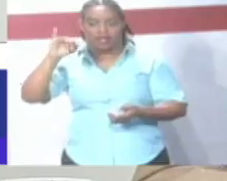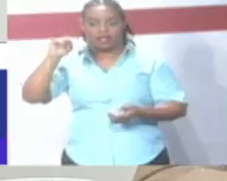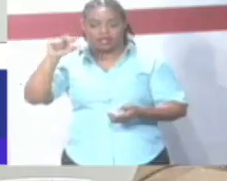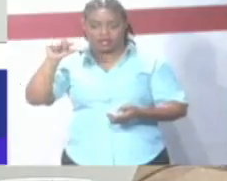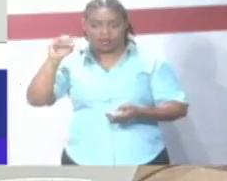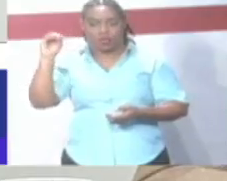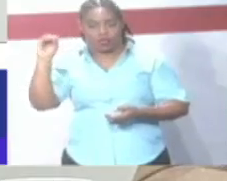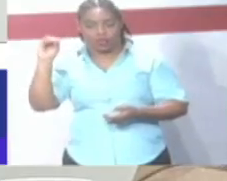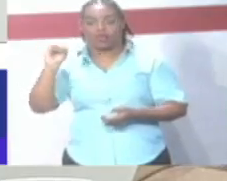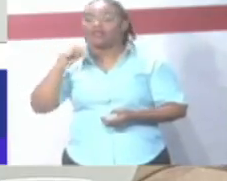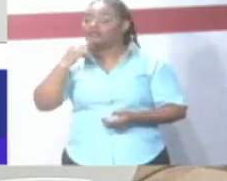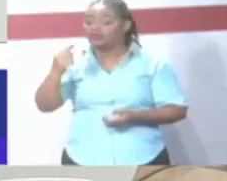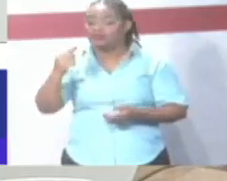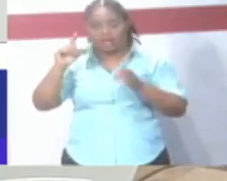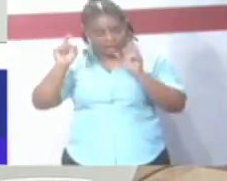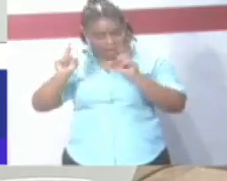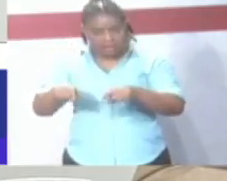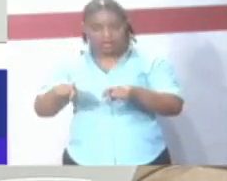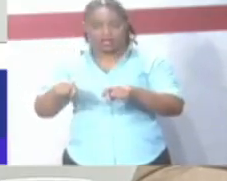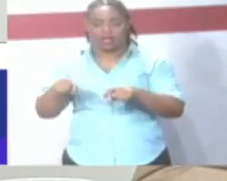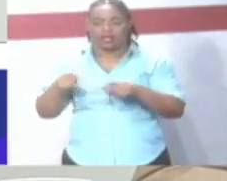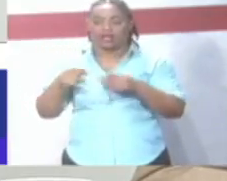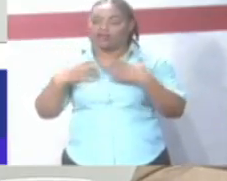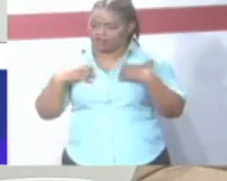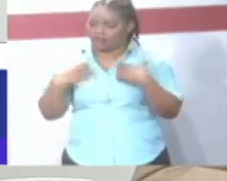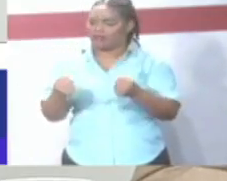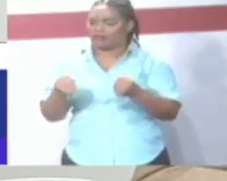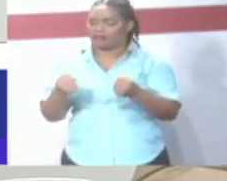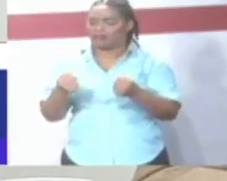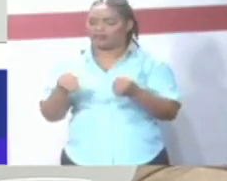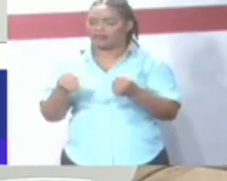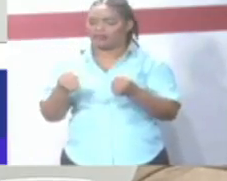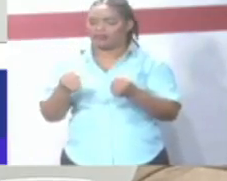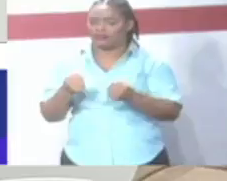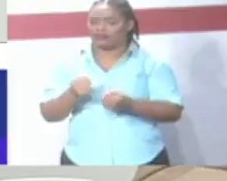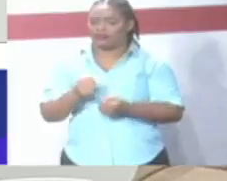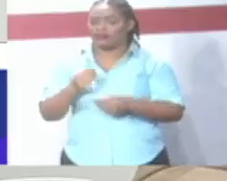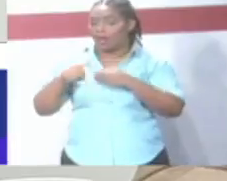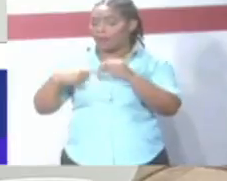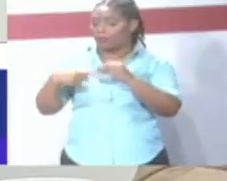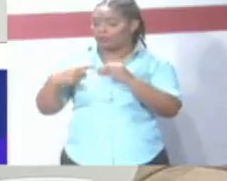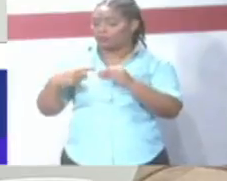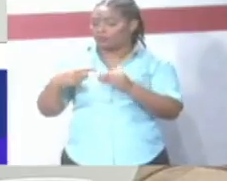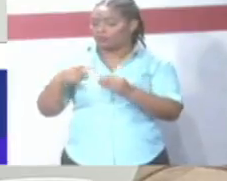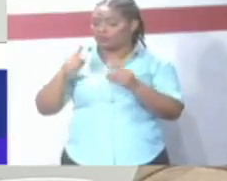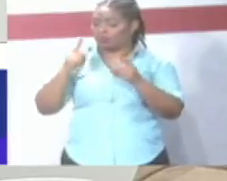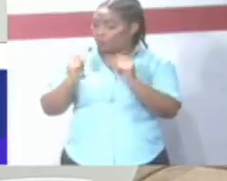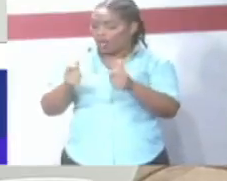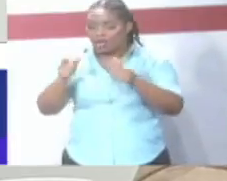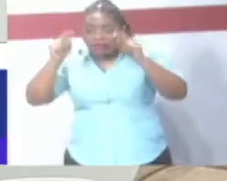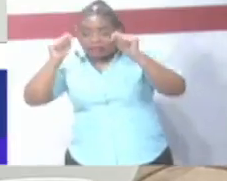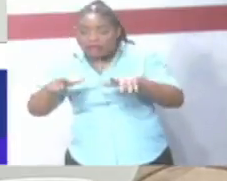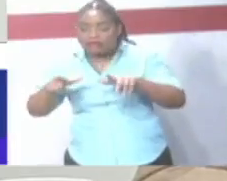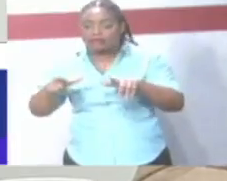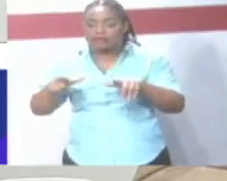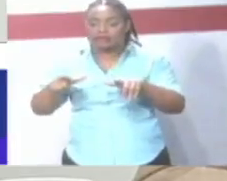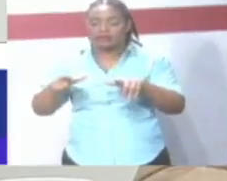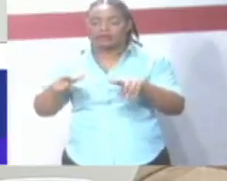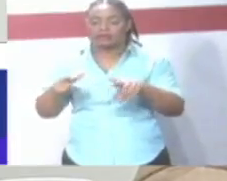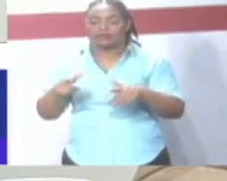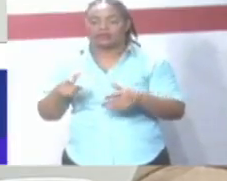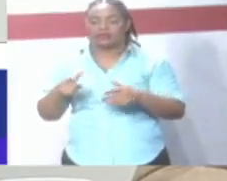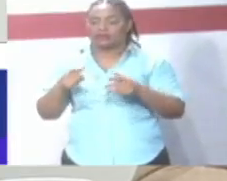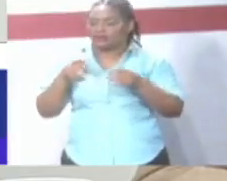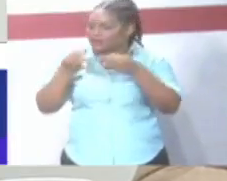the issue of rapid tests, any company that wants to sell rapid tests, it's a very simple